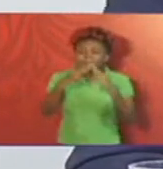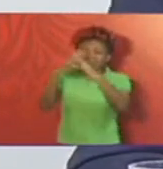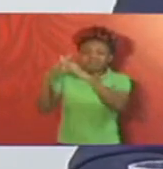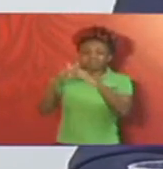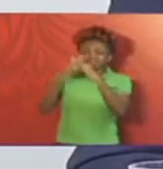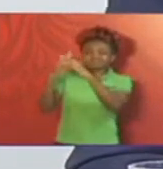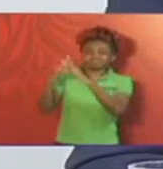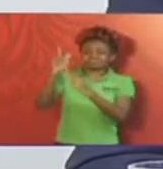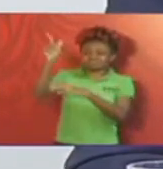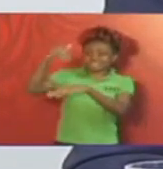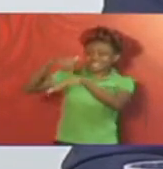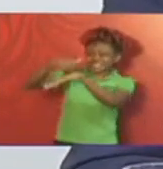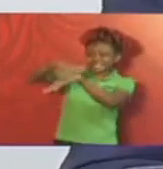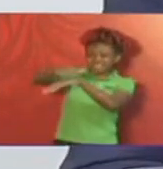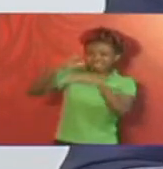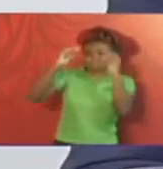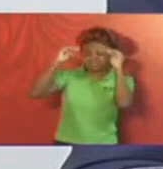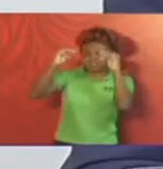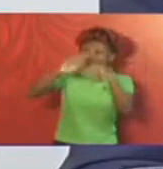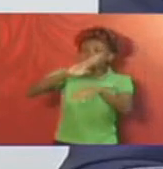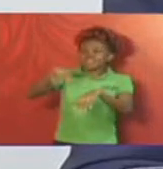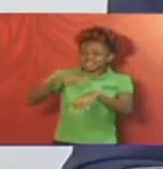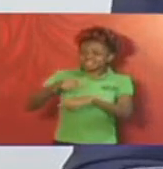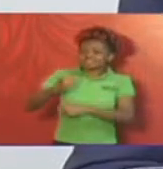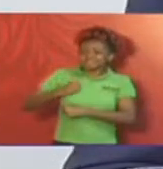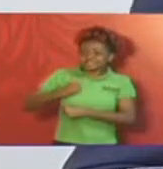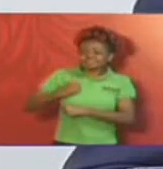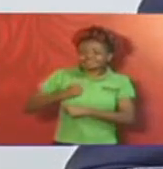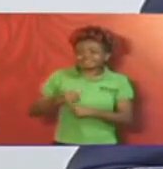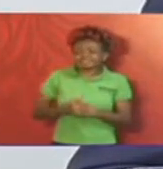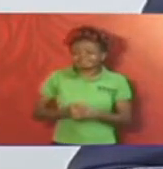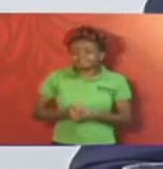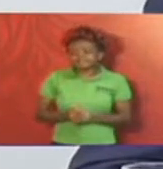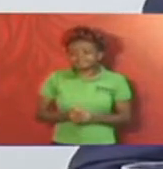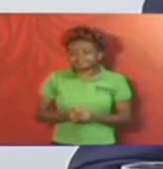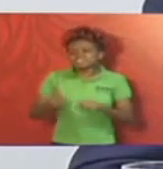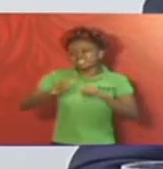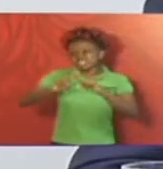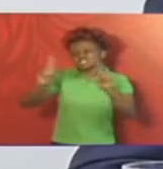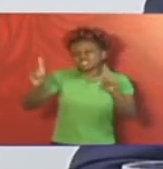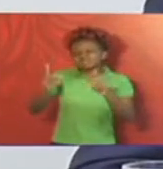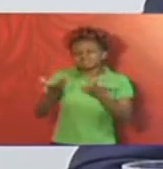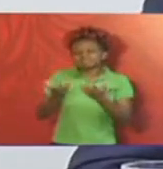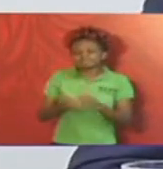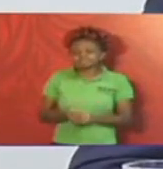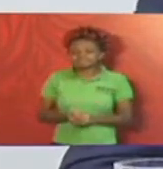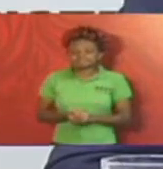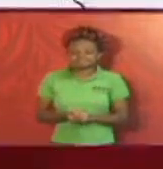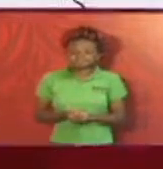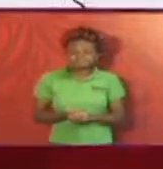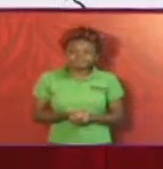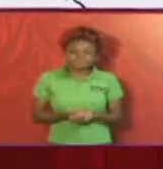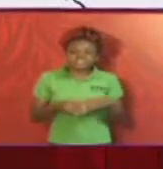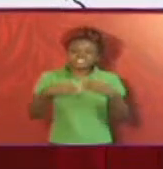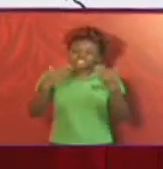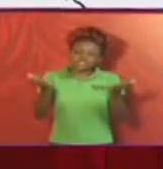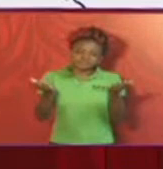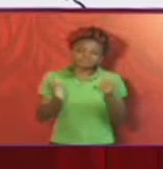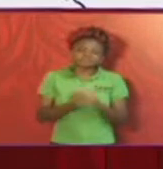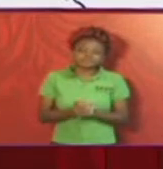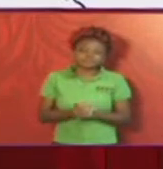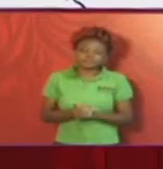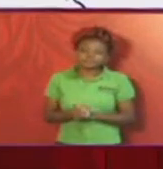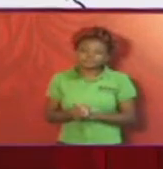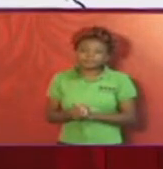The CMO will now talk about the mixing of vaccines. Yeah, so basically the policy of WHO still remains